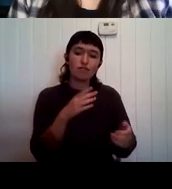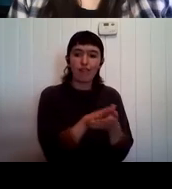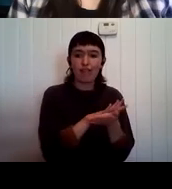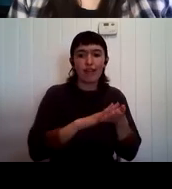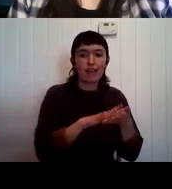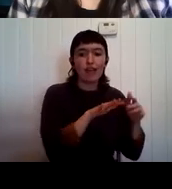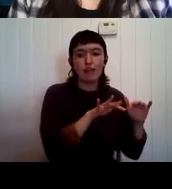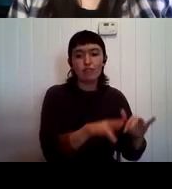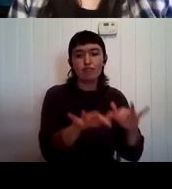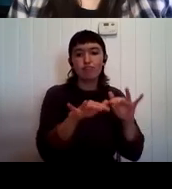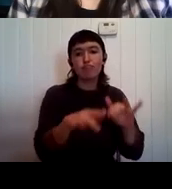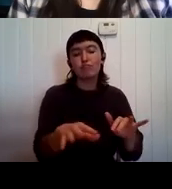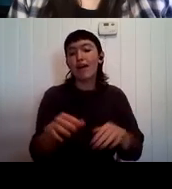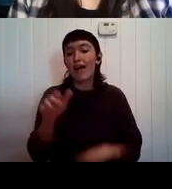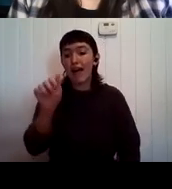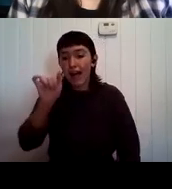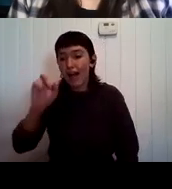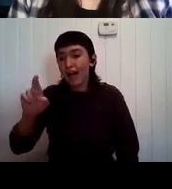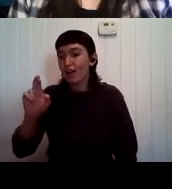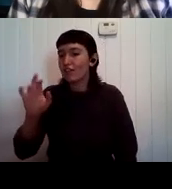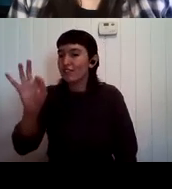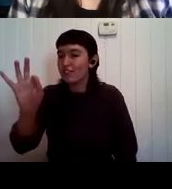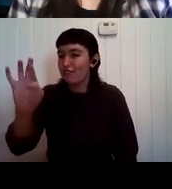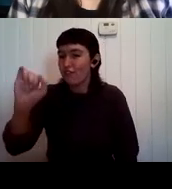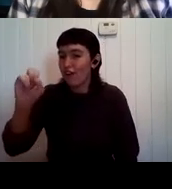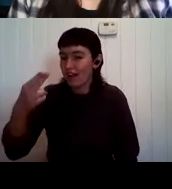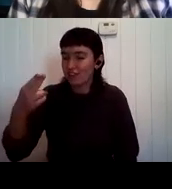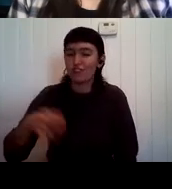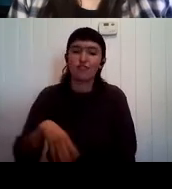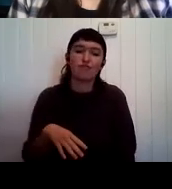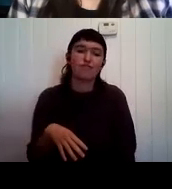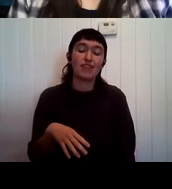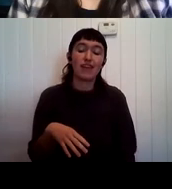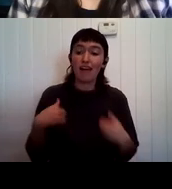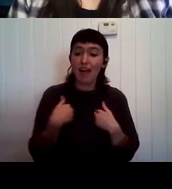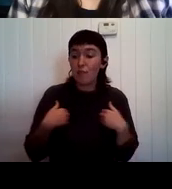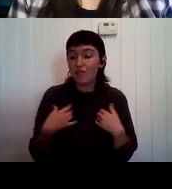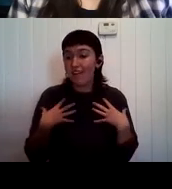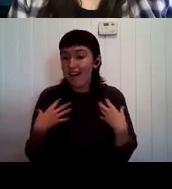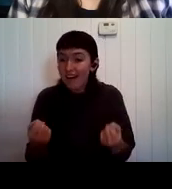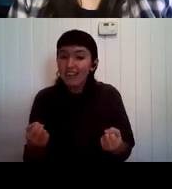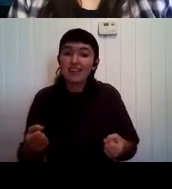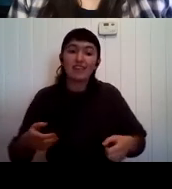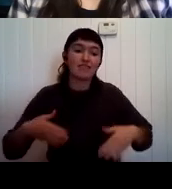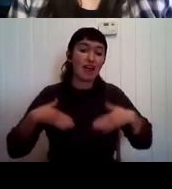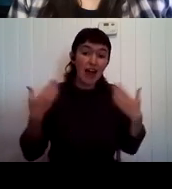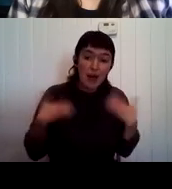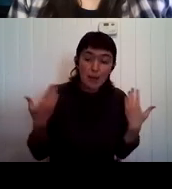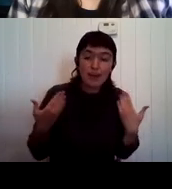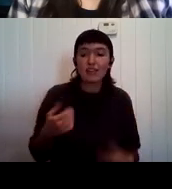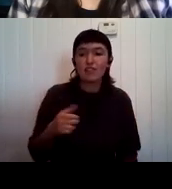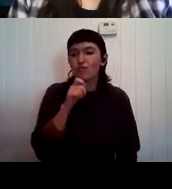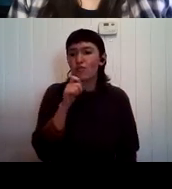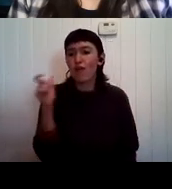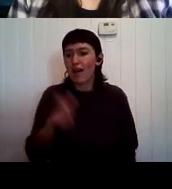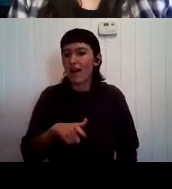fresh. The animals are healthy in the forest. They are happy. They don't have to compete for food or for